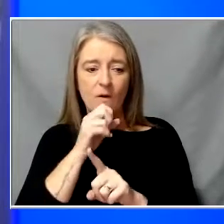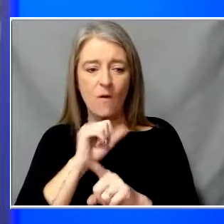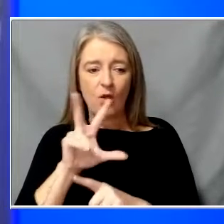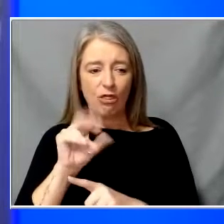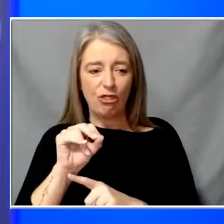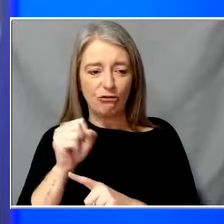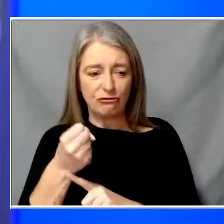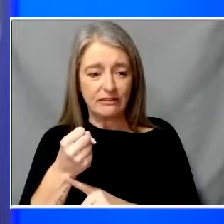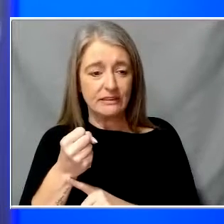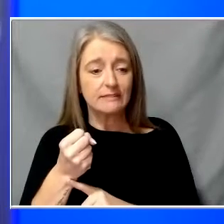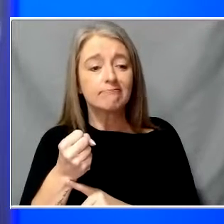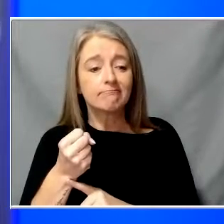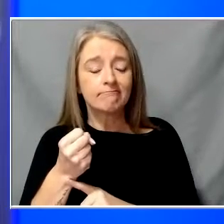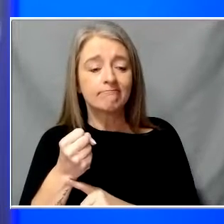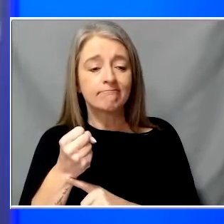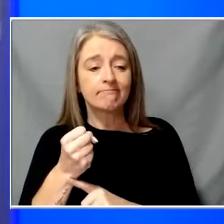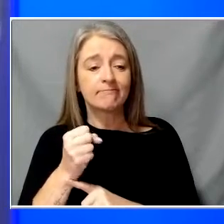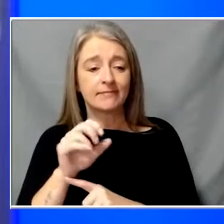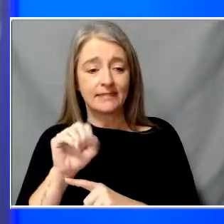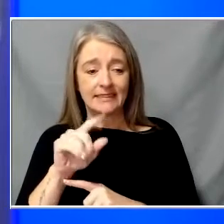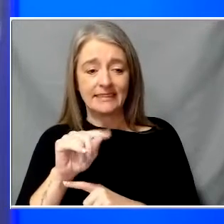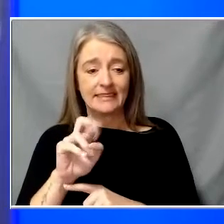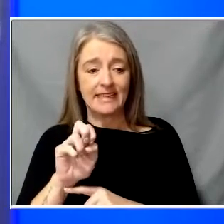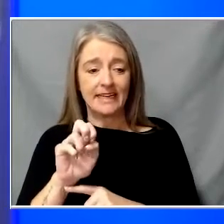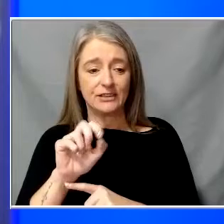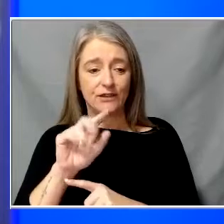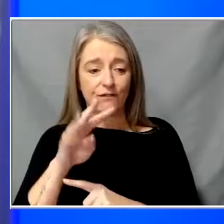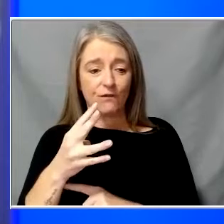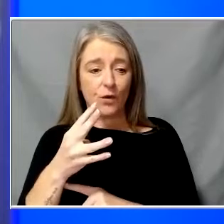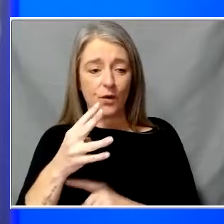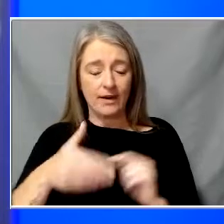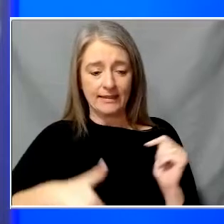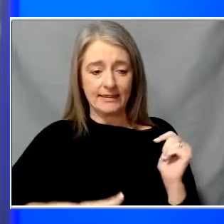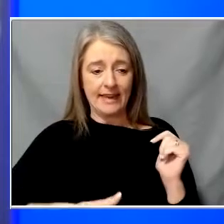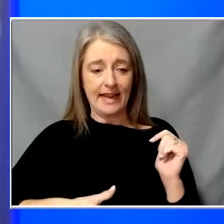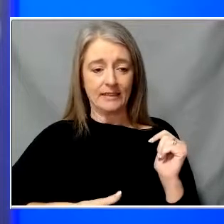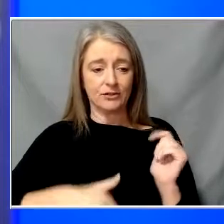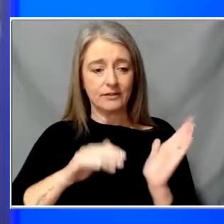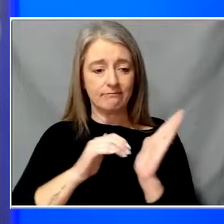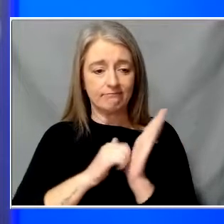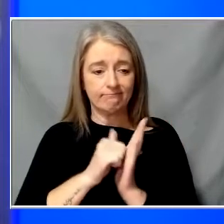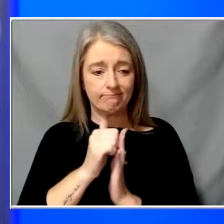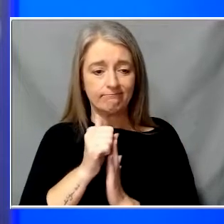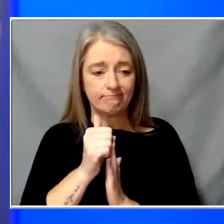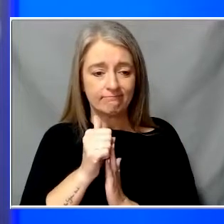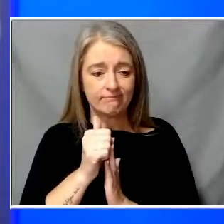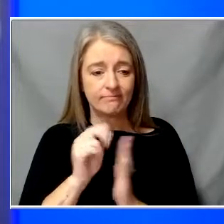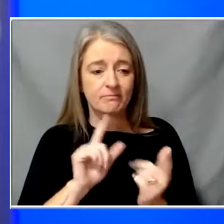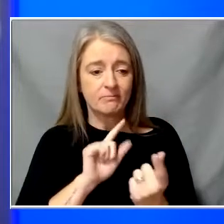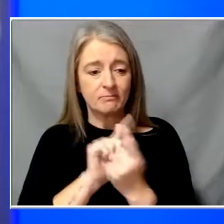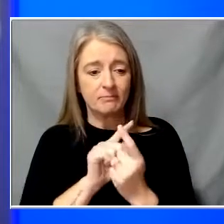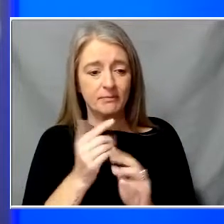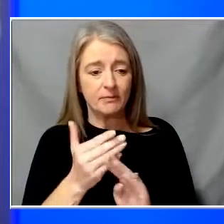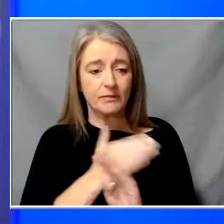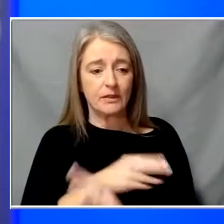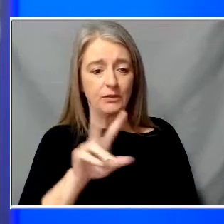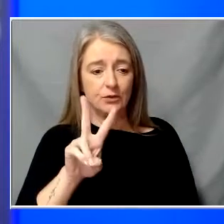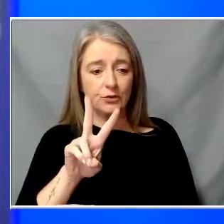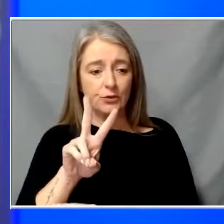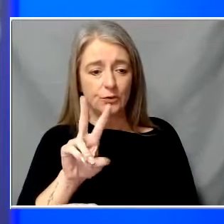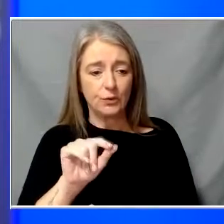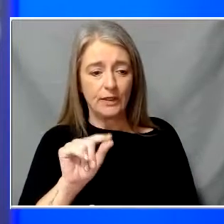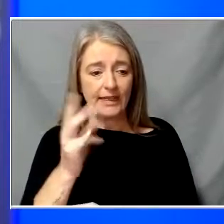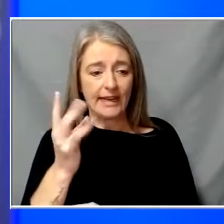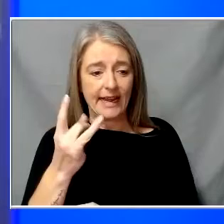was diagnosed with stage 4 metastatic gastric cancer. We met with Austin back in 2018 in